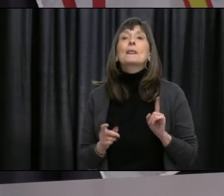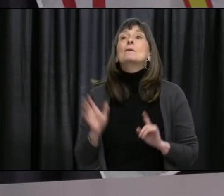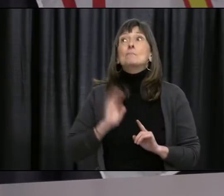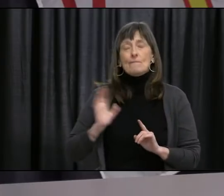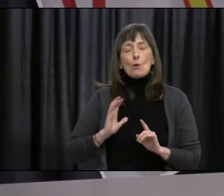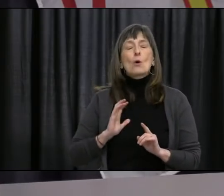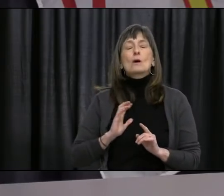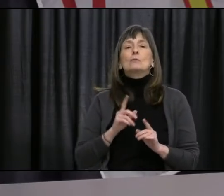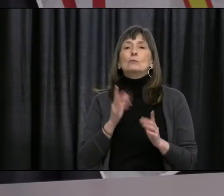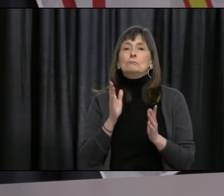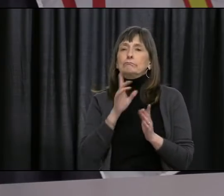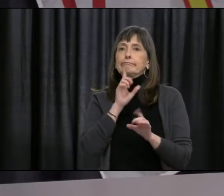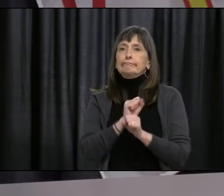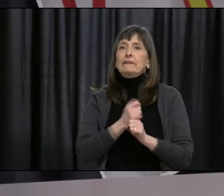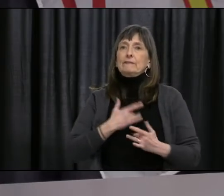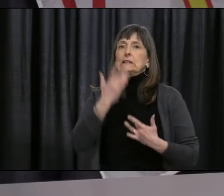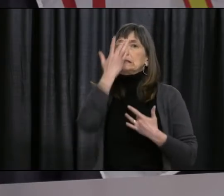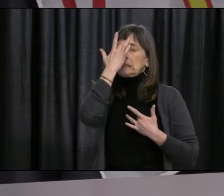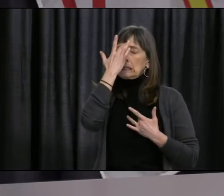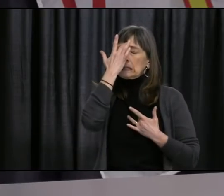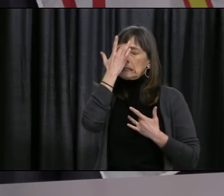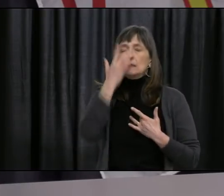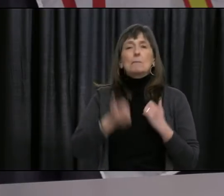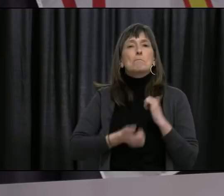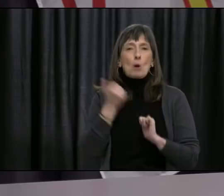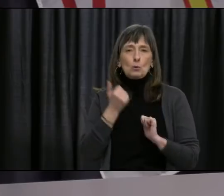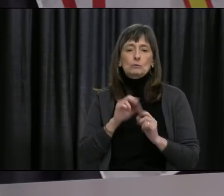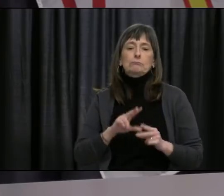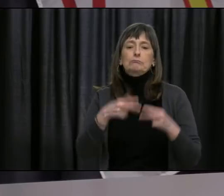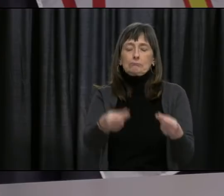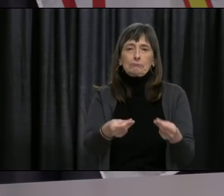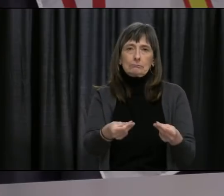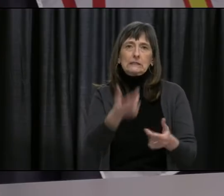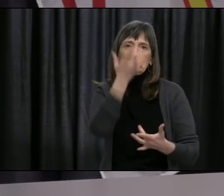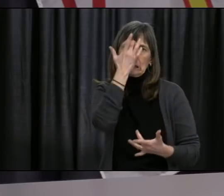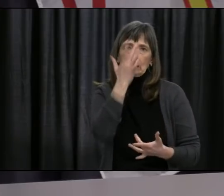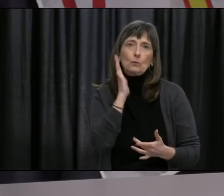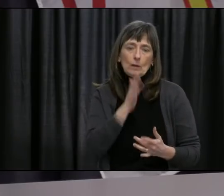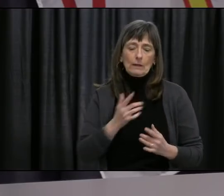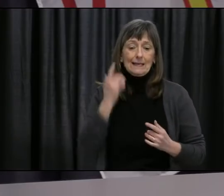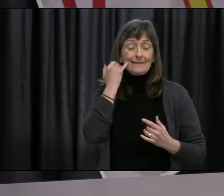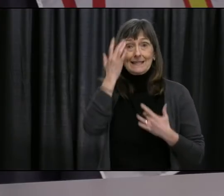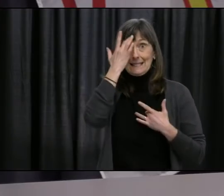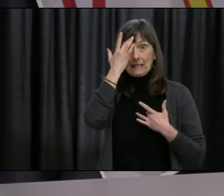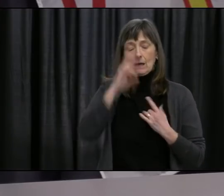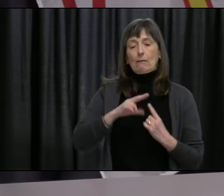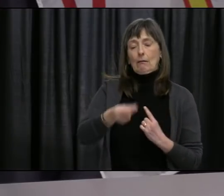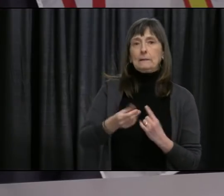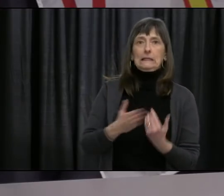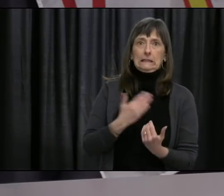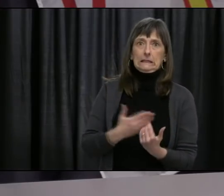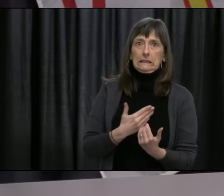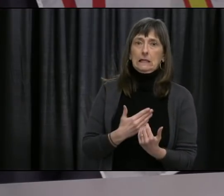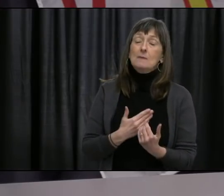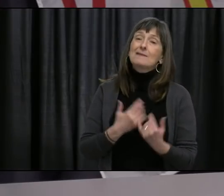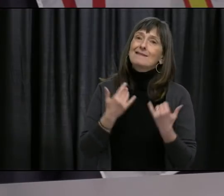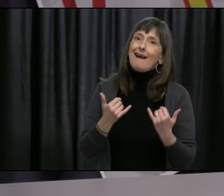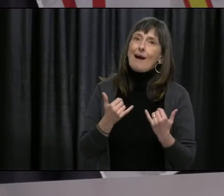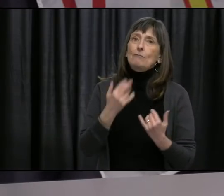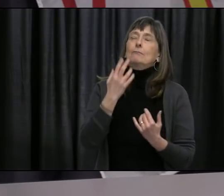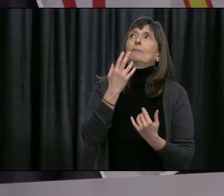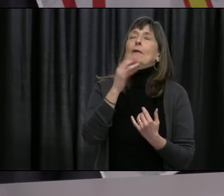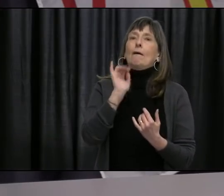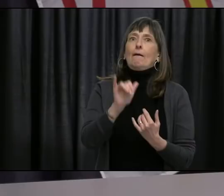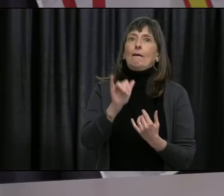driver, and we still are fairly certain that that is the main driver, but we have come to realize that there is pre-symptomatic spread,